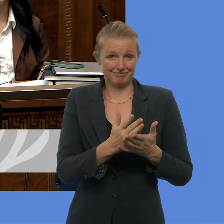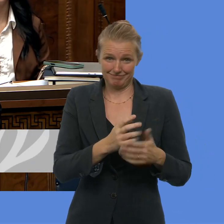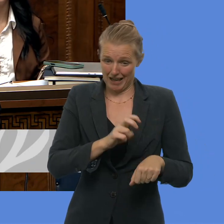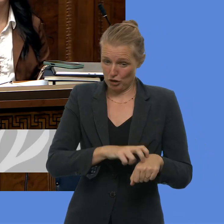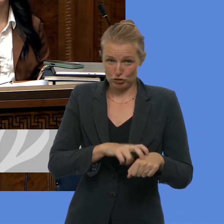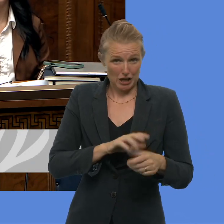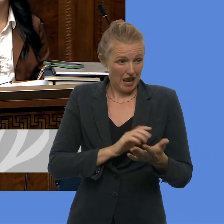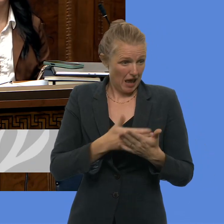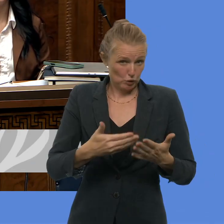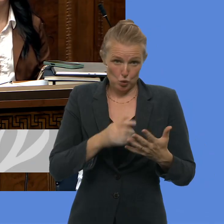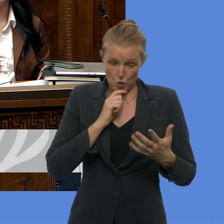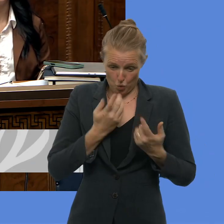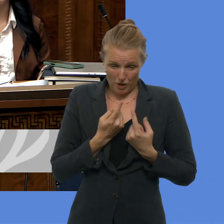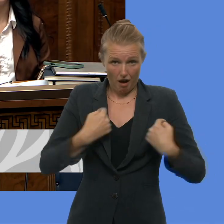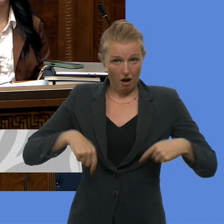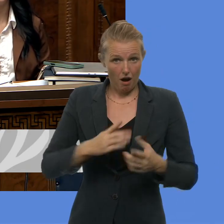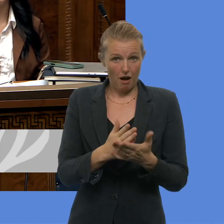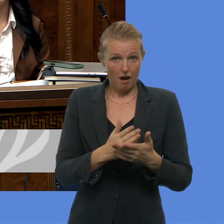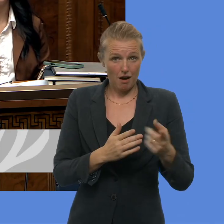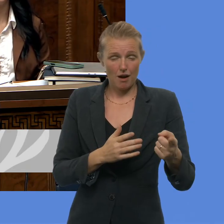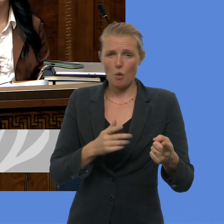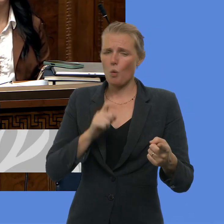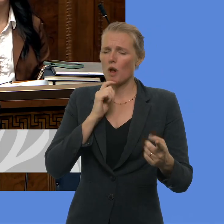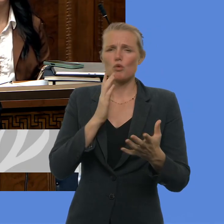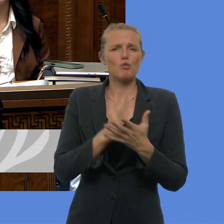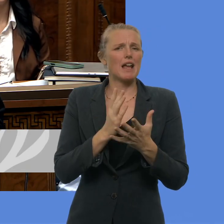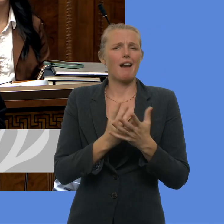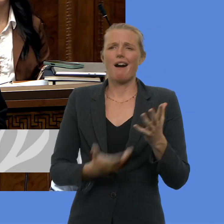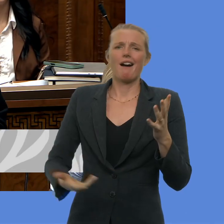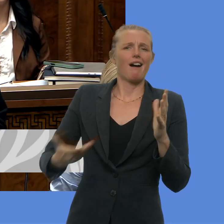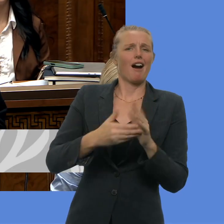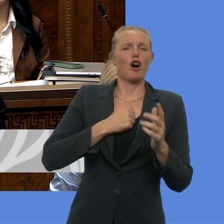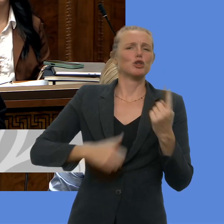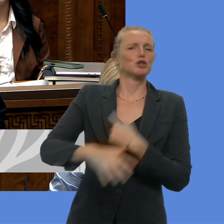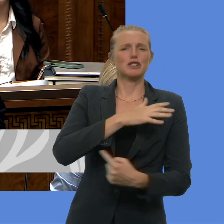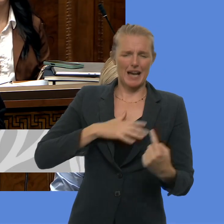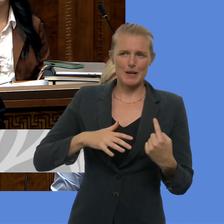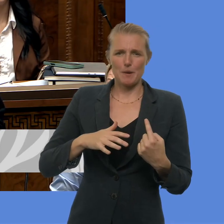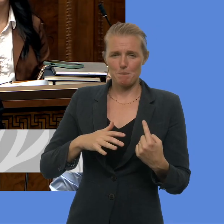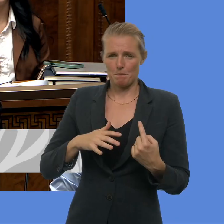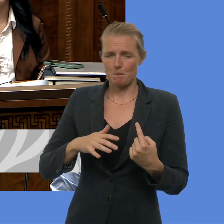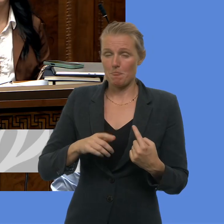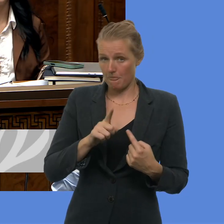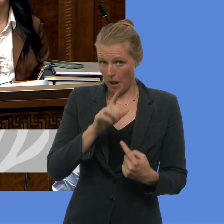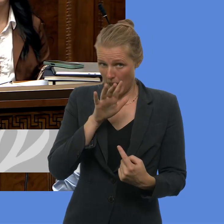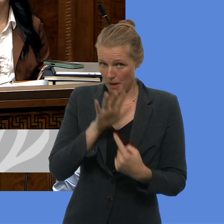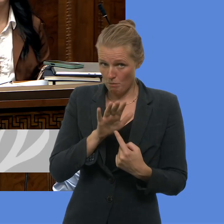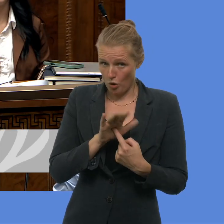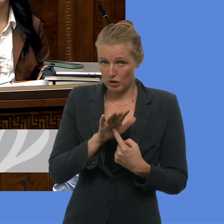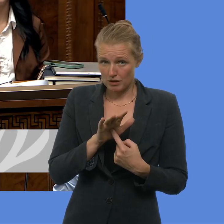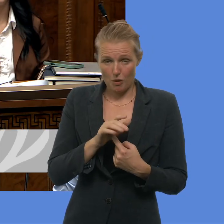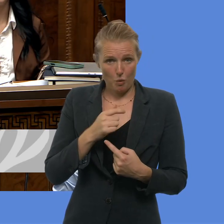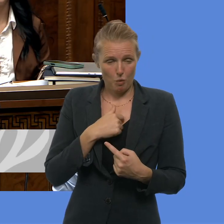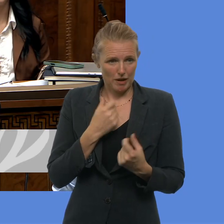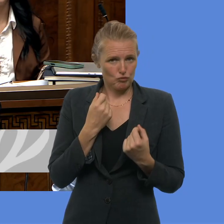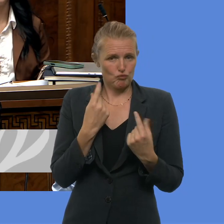are, and I think it very much also enhances our society. So we should embrace the fact that we do have a rich